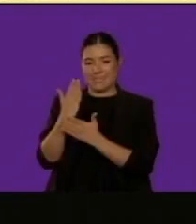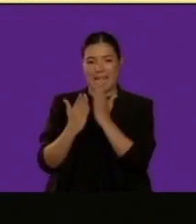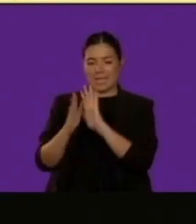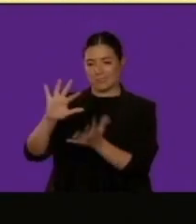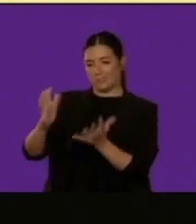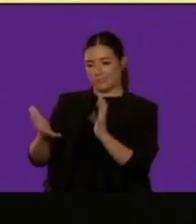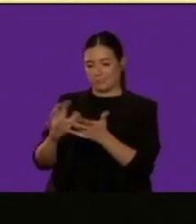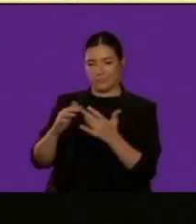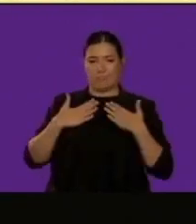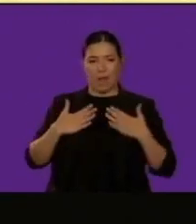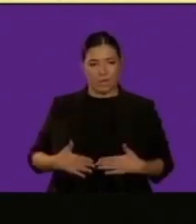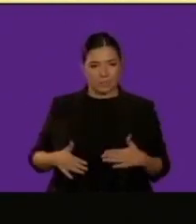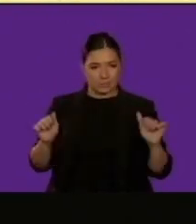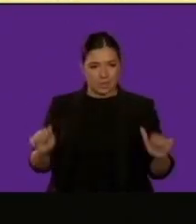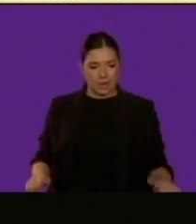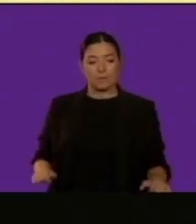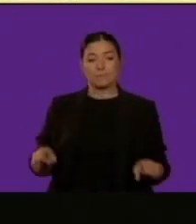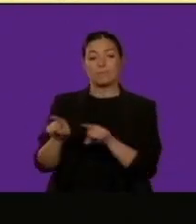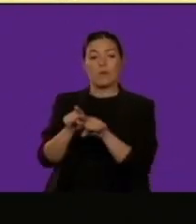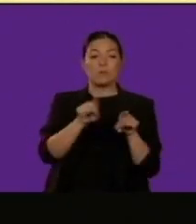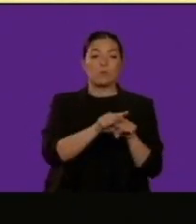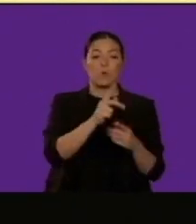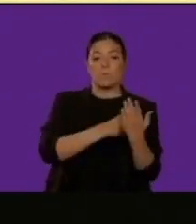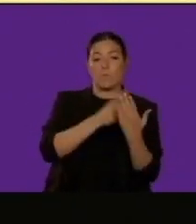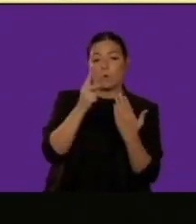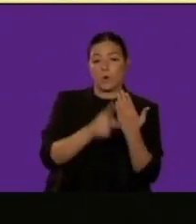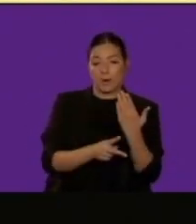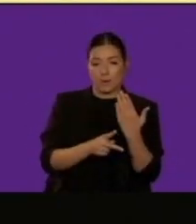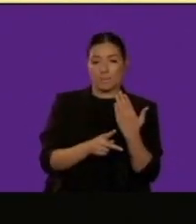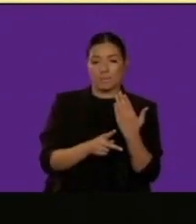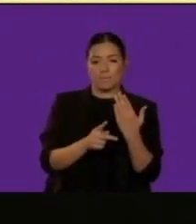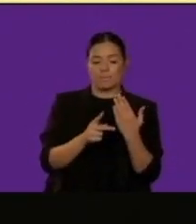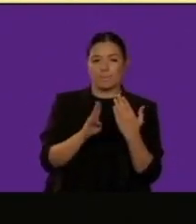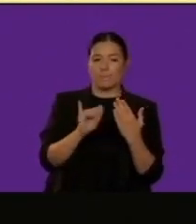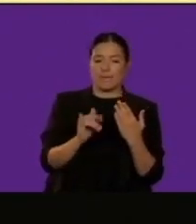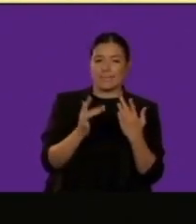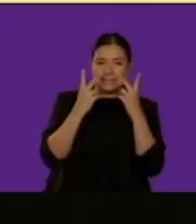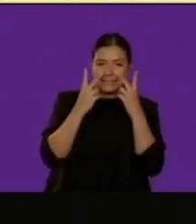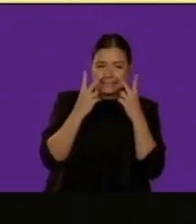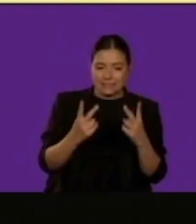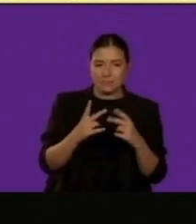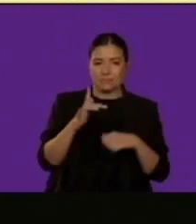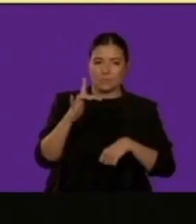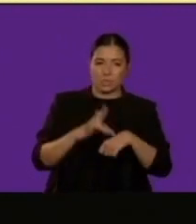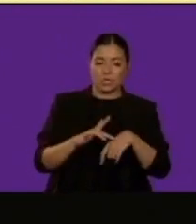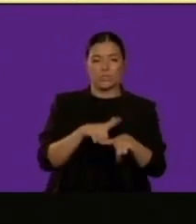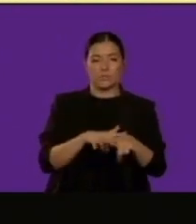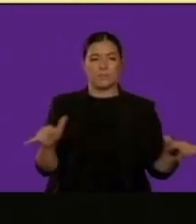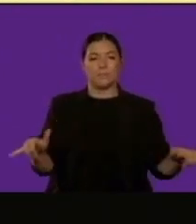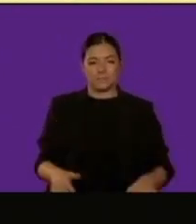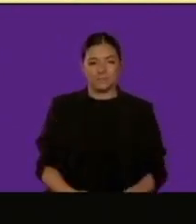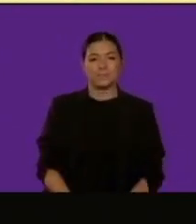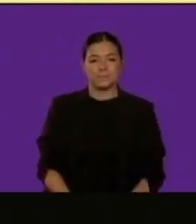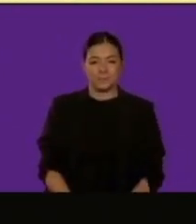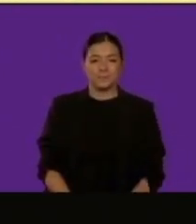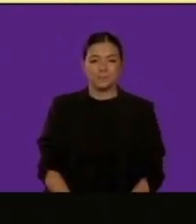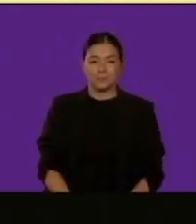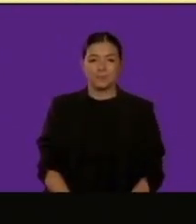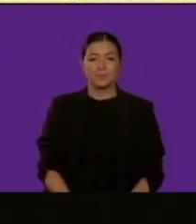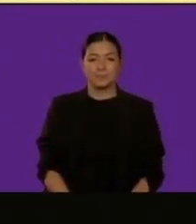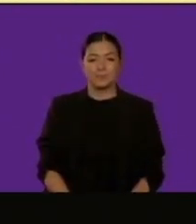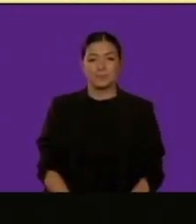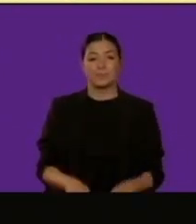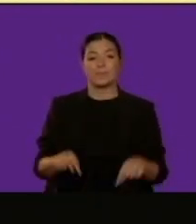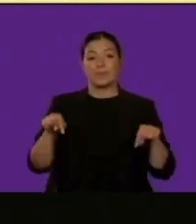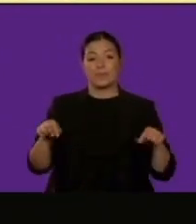physical, social, and the 5 P's of creative learning of scratch. That is projects with